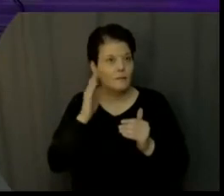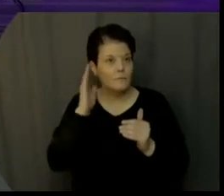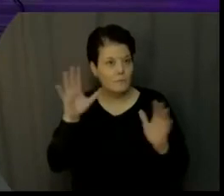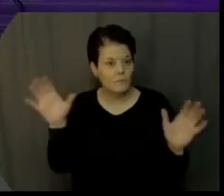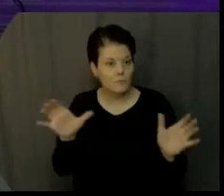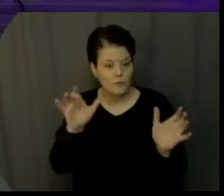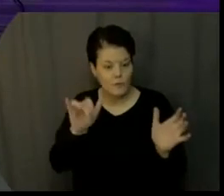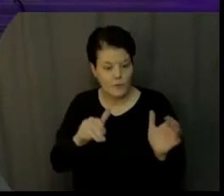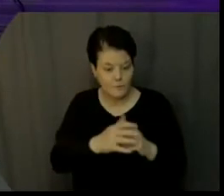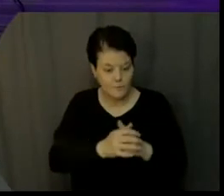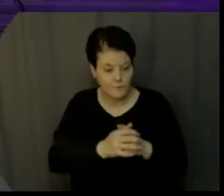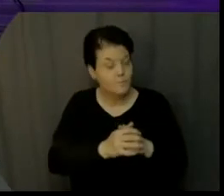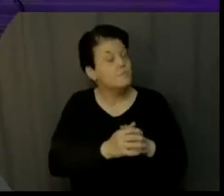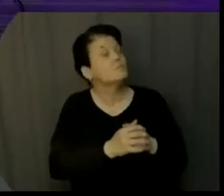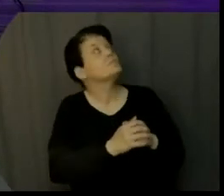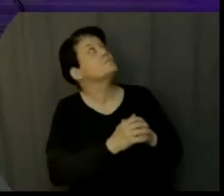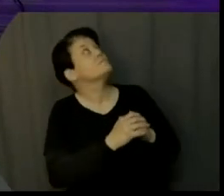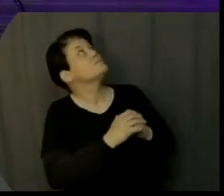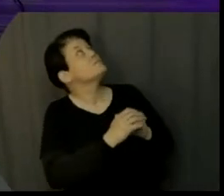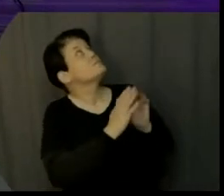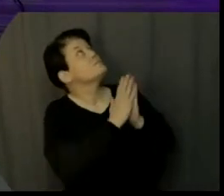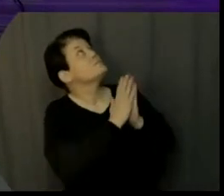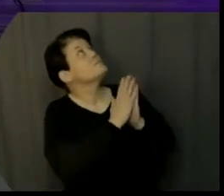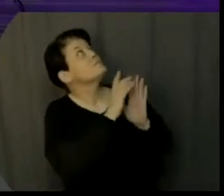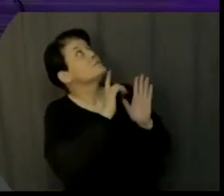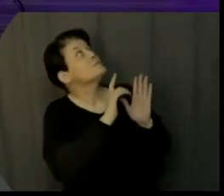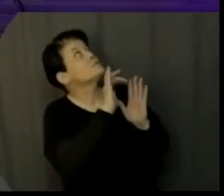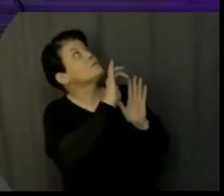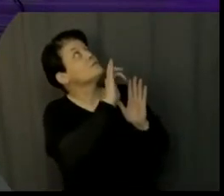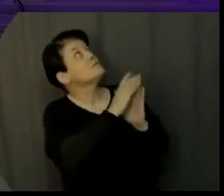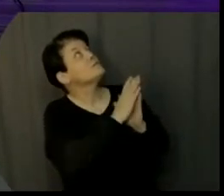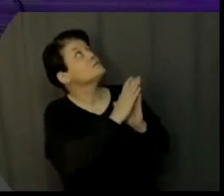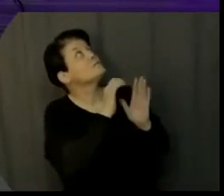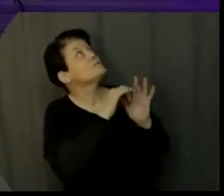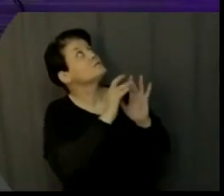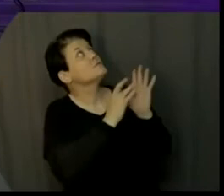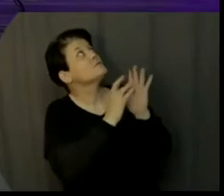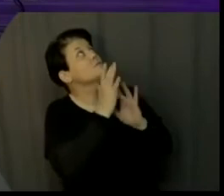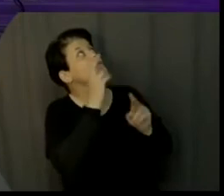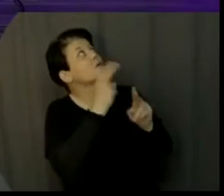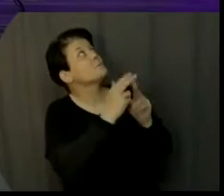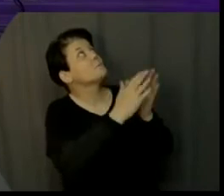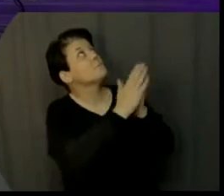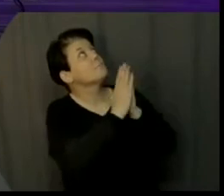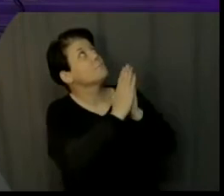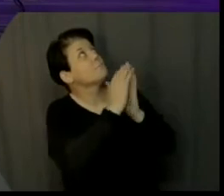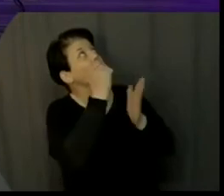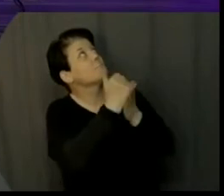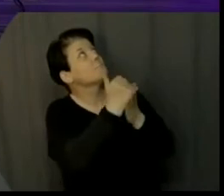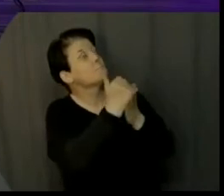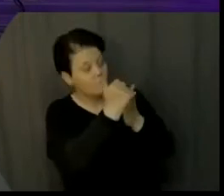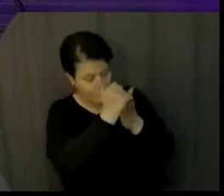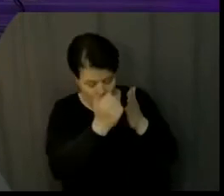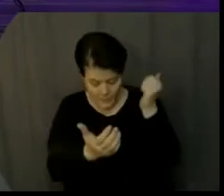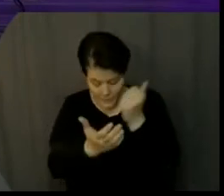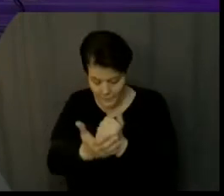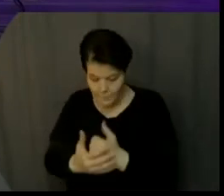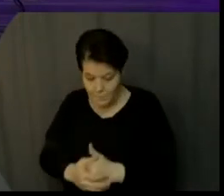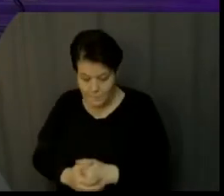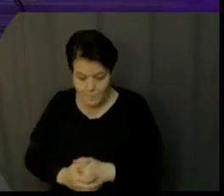you. Pray this in Jesus' name. Amen and amen. Let's all